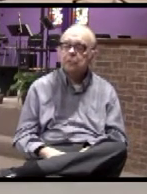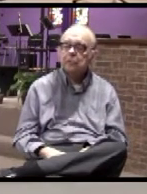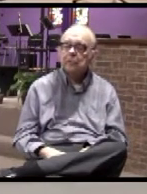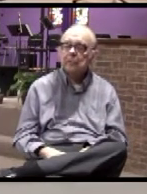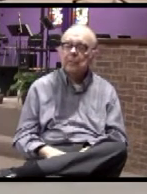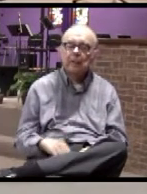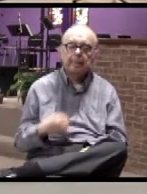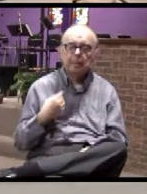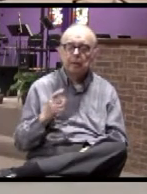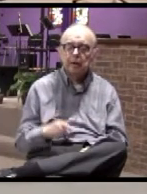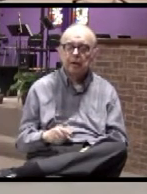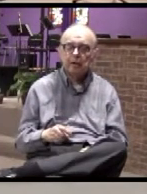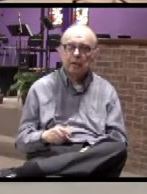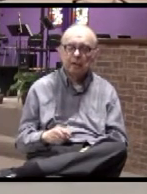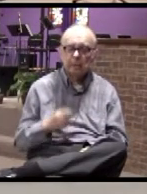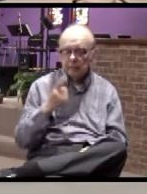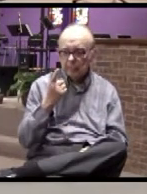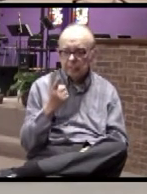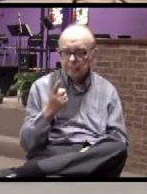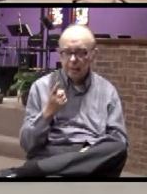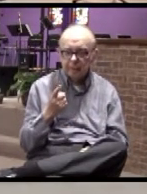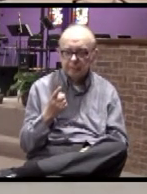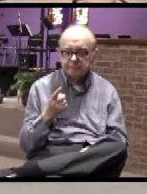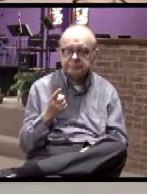We need to understand.